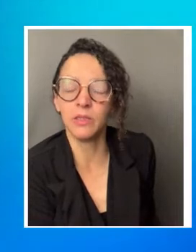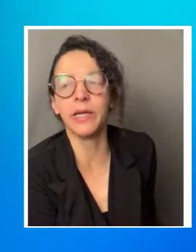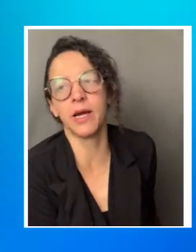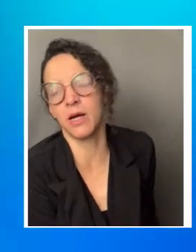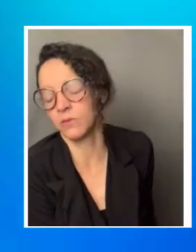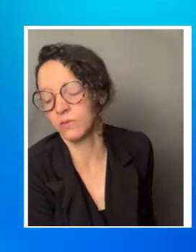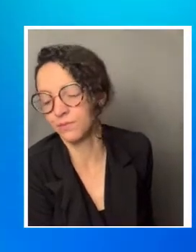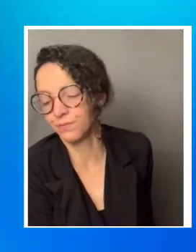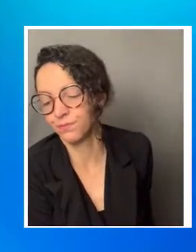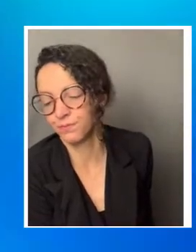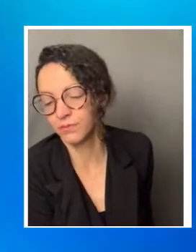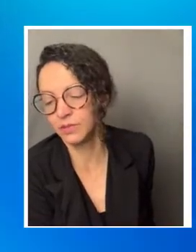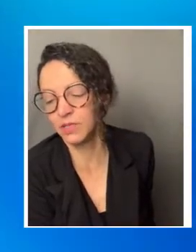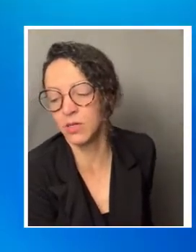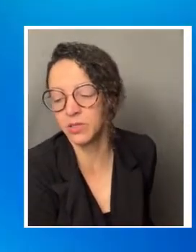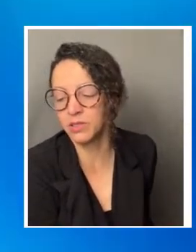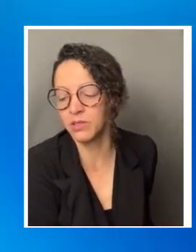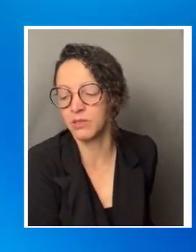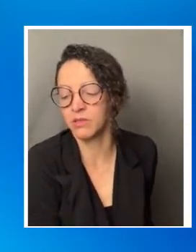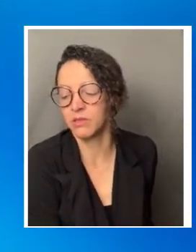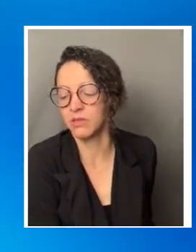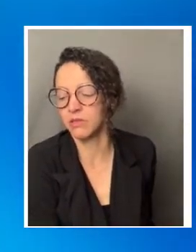box, or will they?